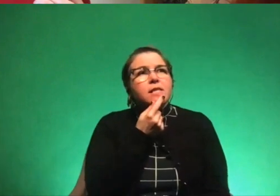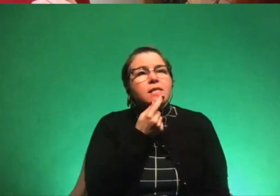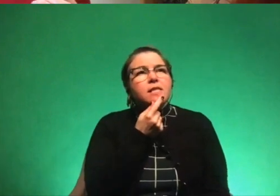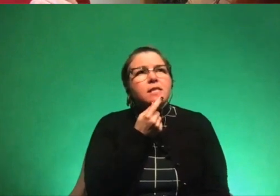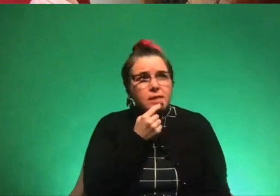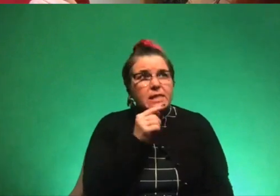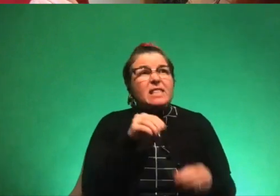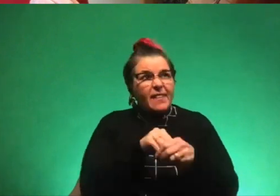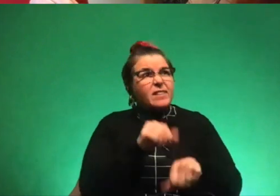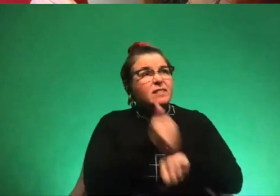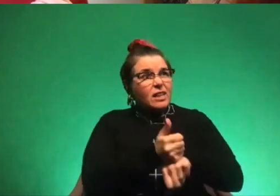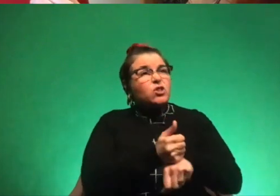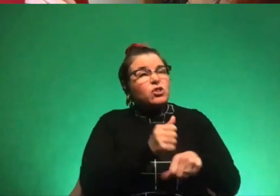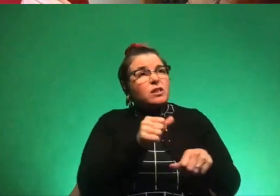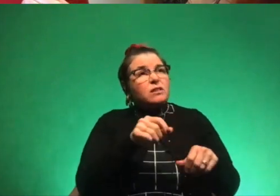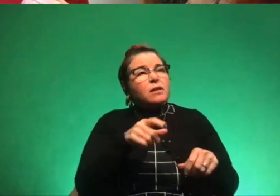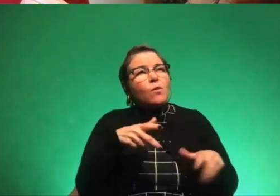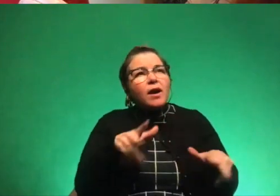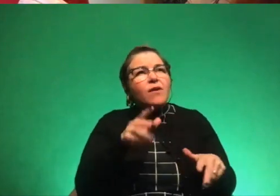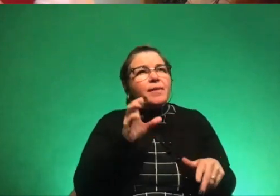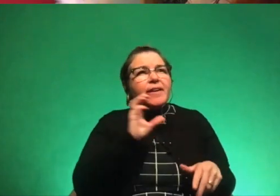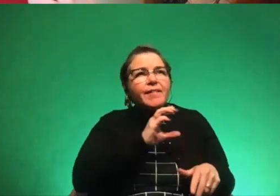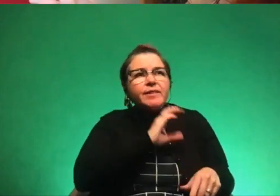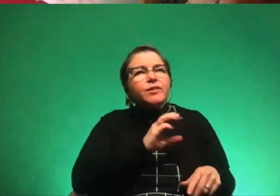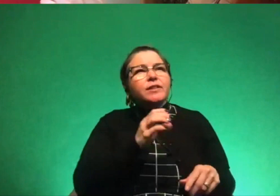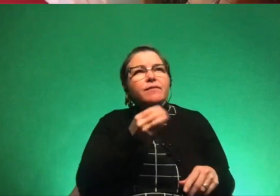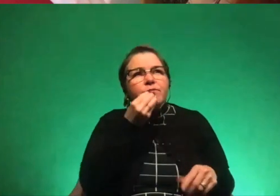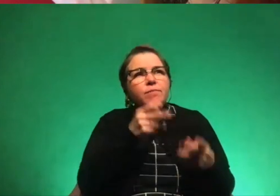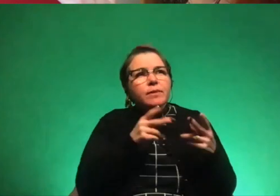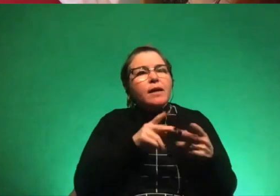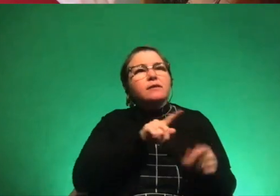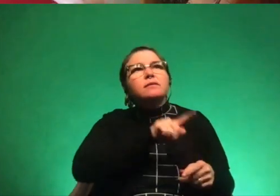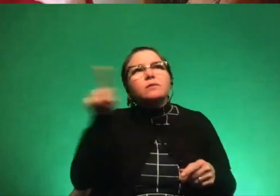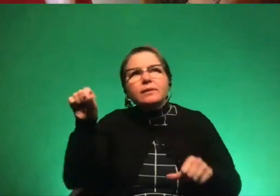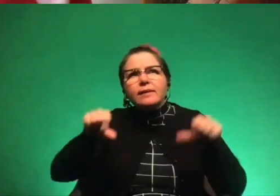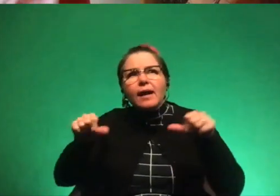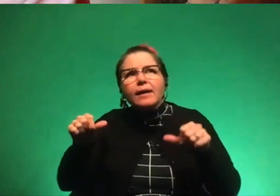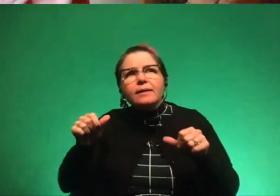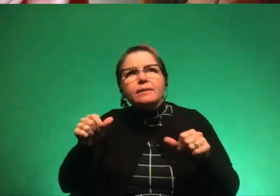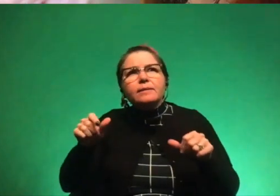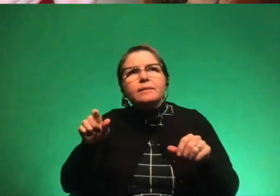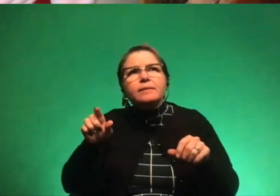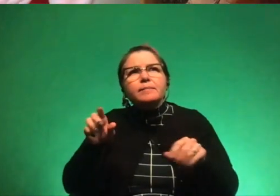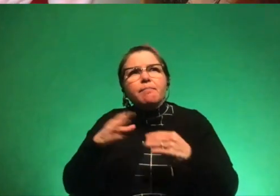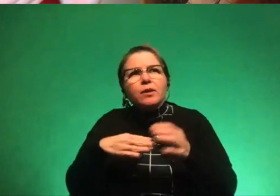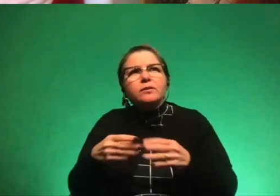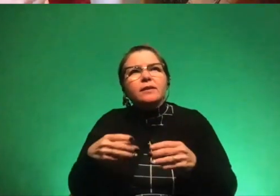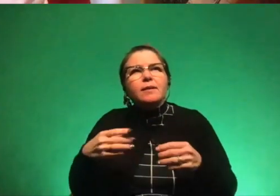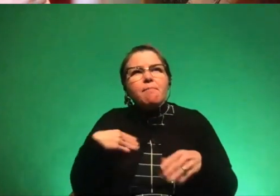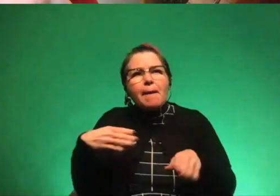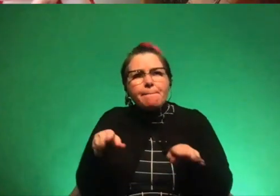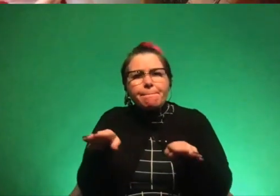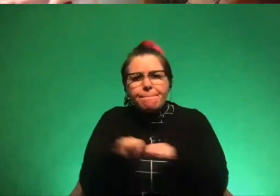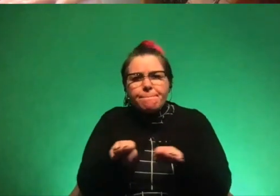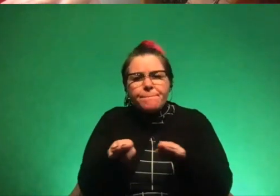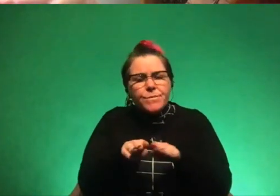I was walking from like the mess to my office in the science building and my pack on, and my boot caught like a stone and I